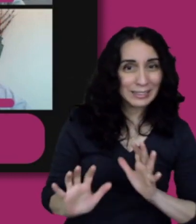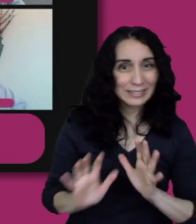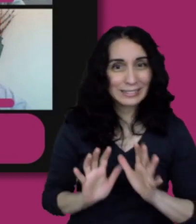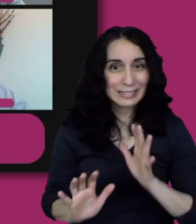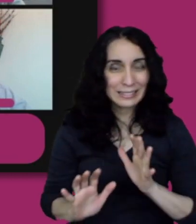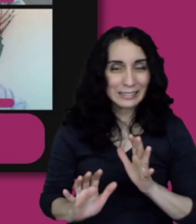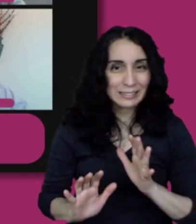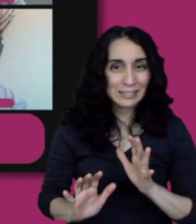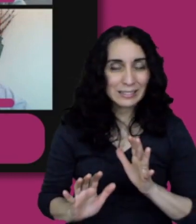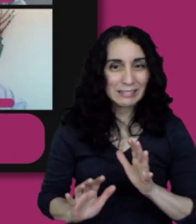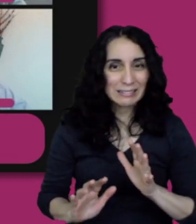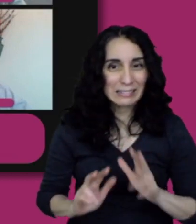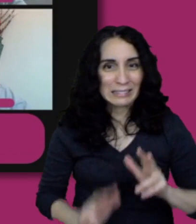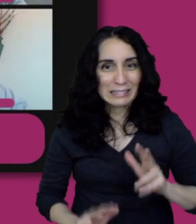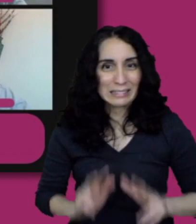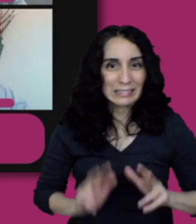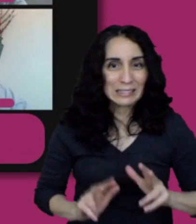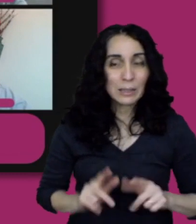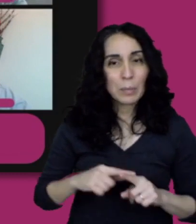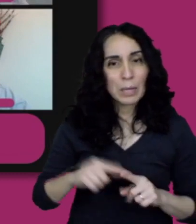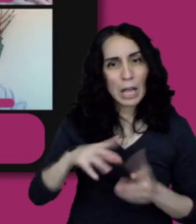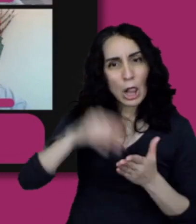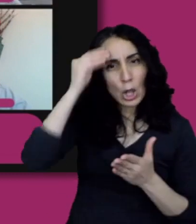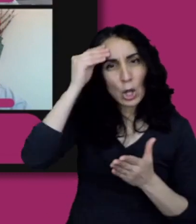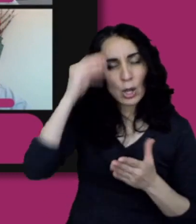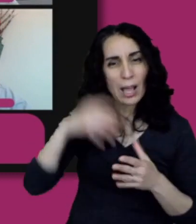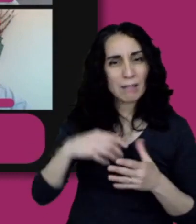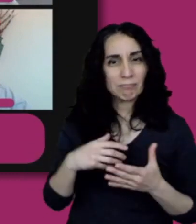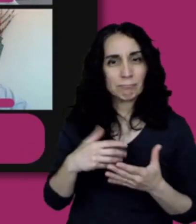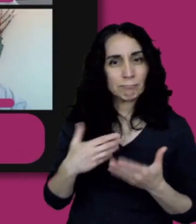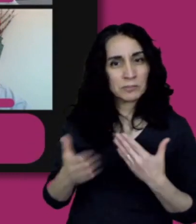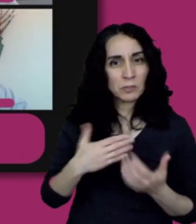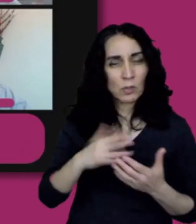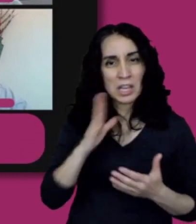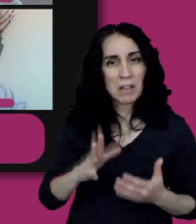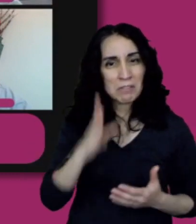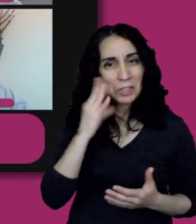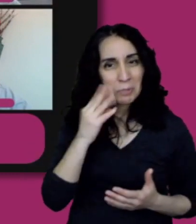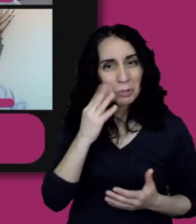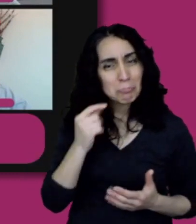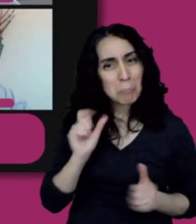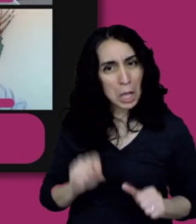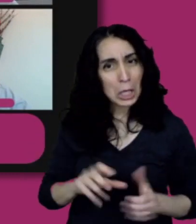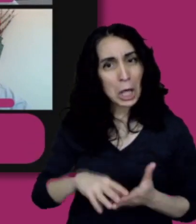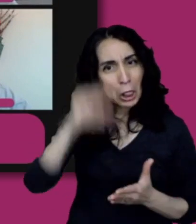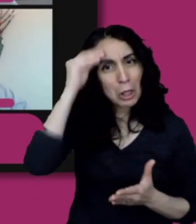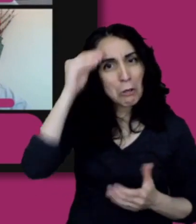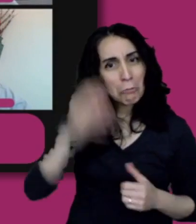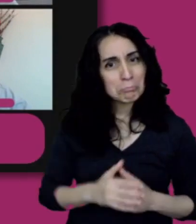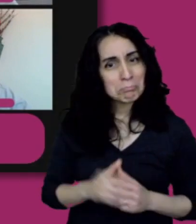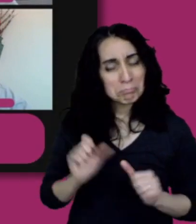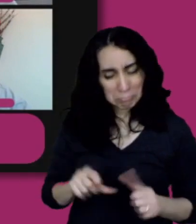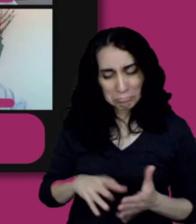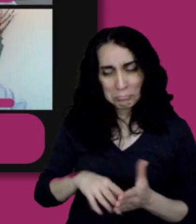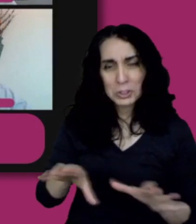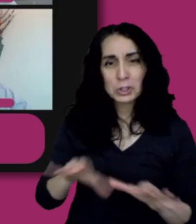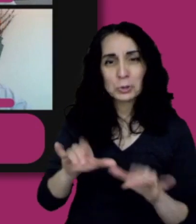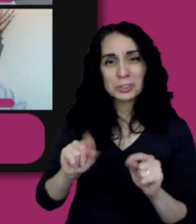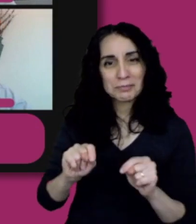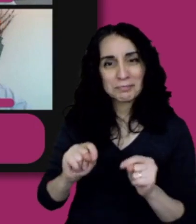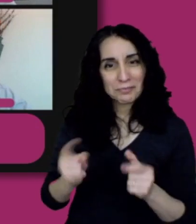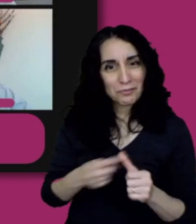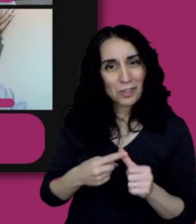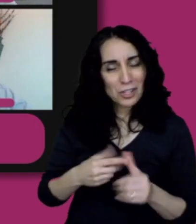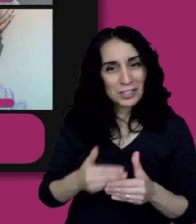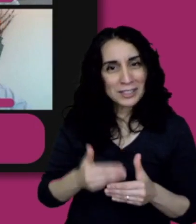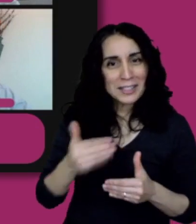learned that even though there's something that's outside of my background or knowledge base, I can learn, I can do it. I can, as long